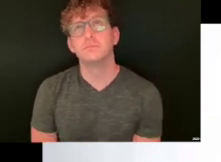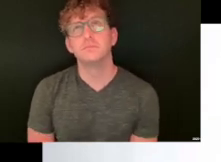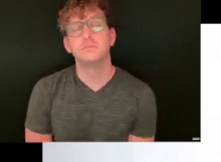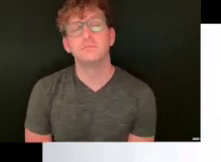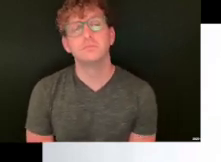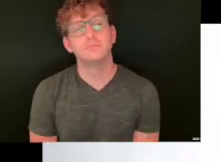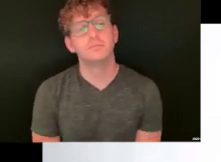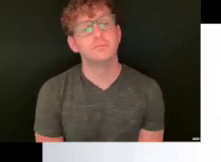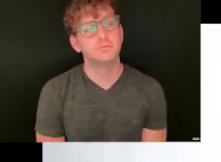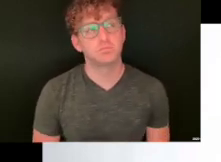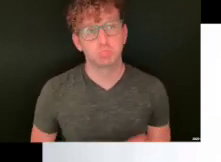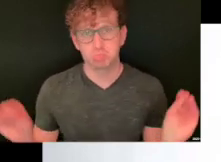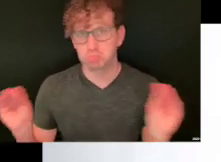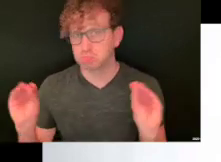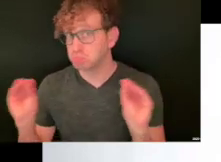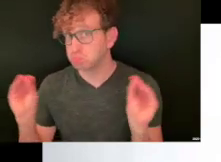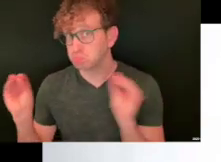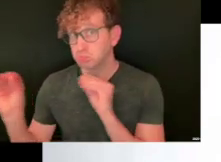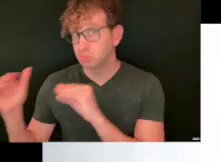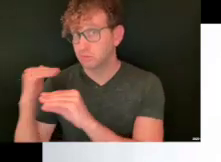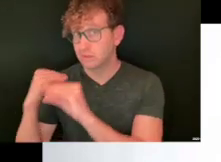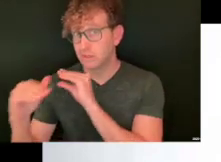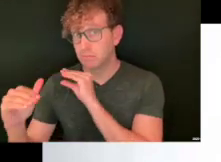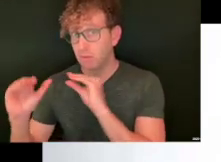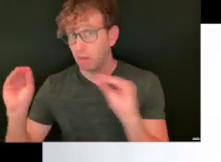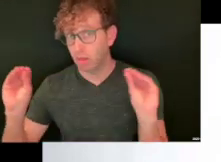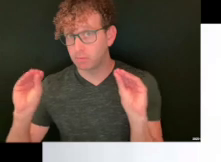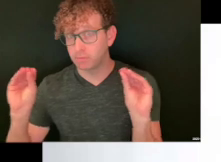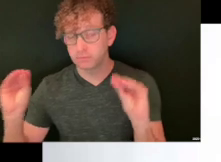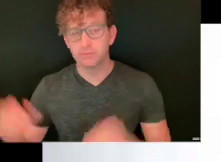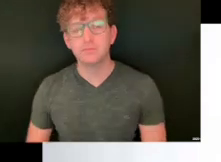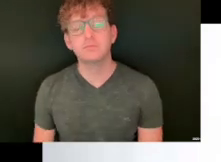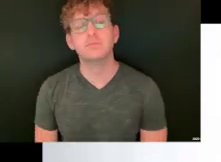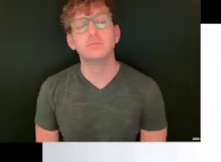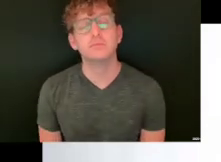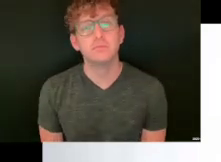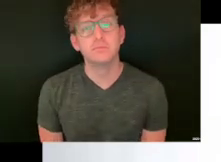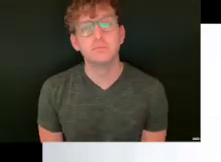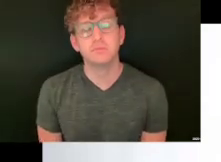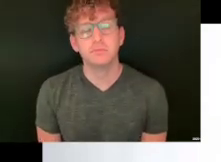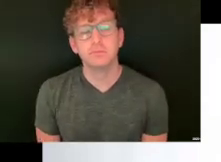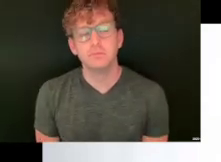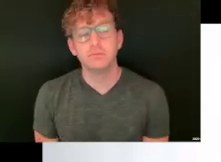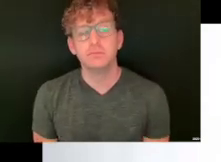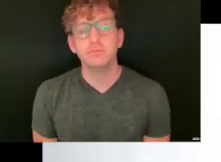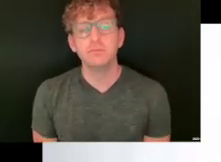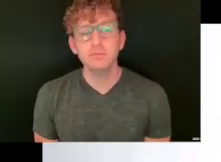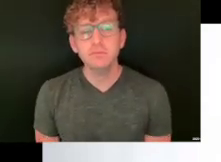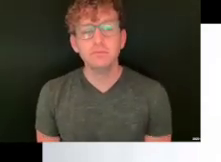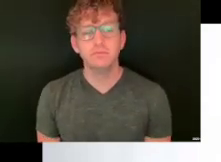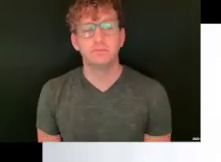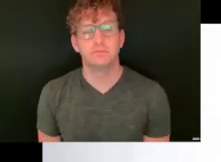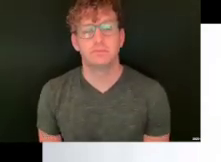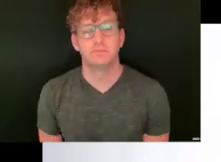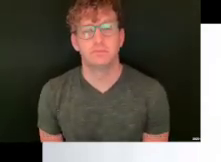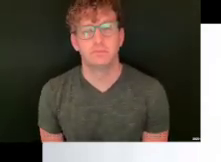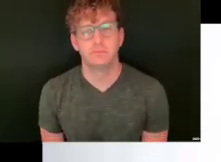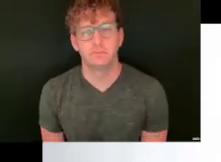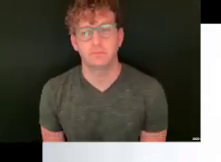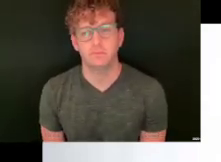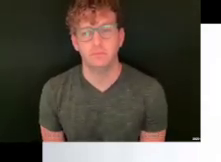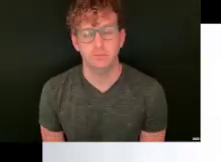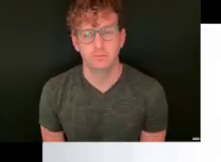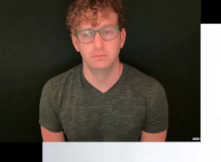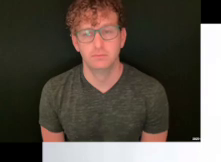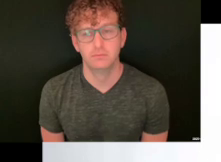thank you everyone who participated in the poll questions. Go ahead, Stephanie. Jessica.